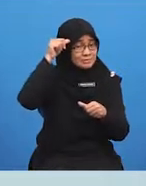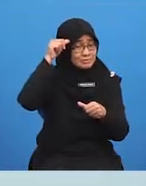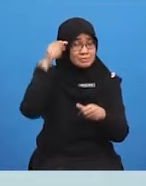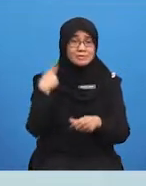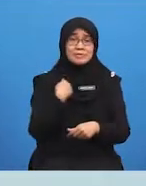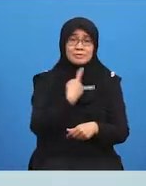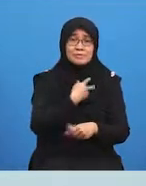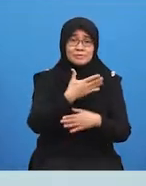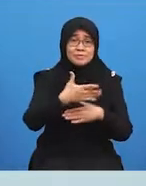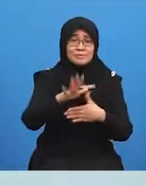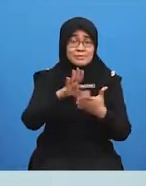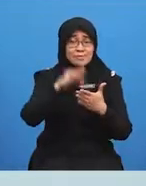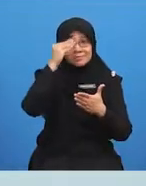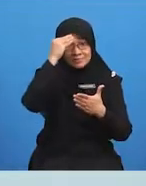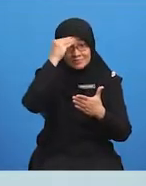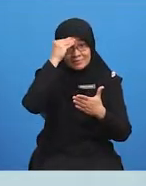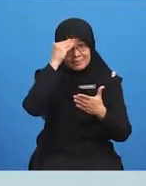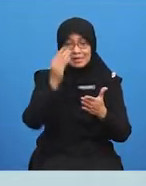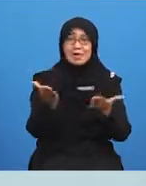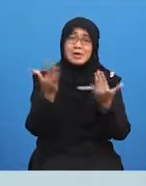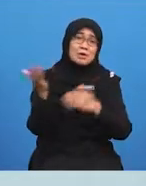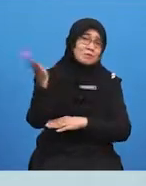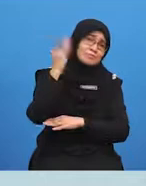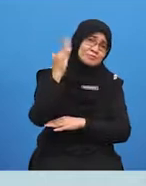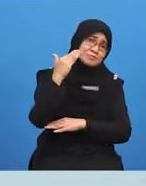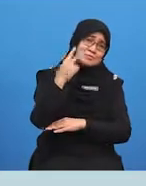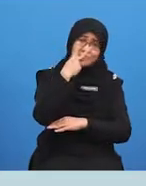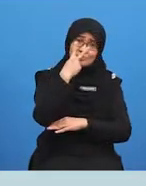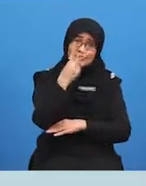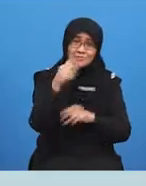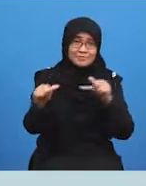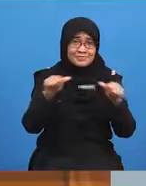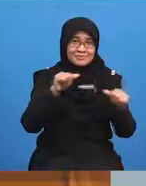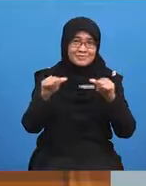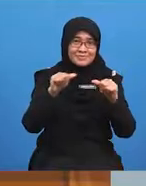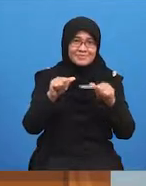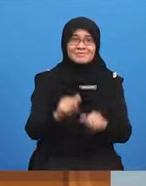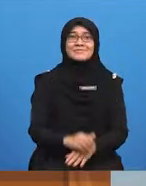part of the episode. Now, let's move on to the next activity.